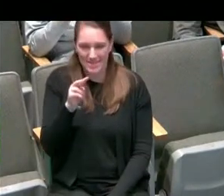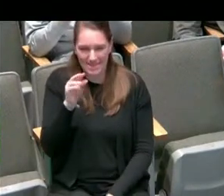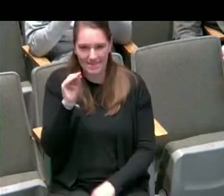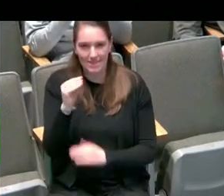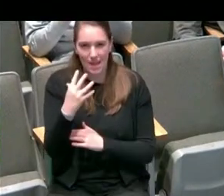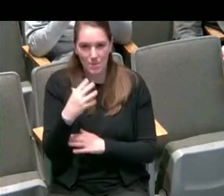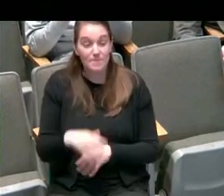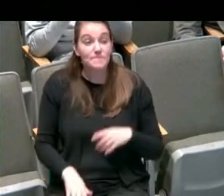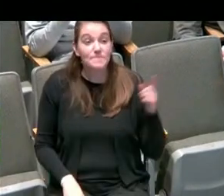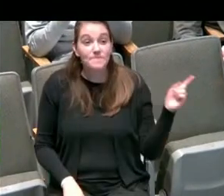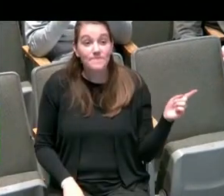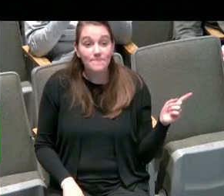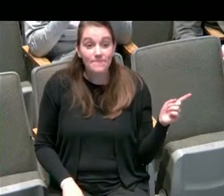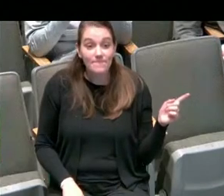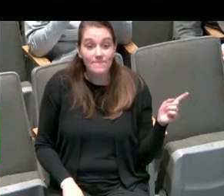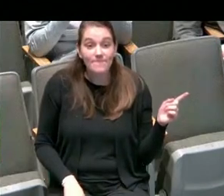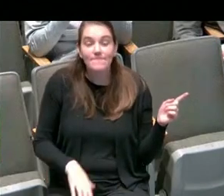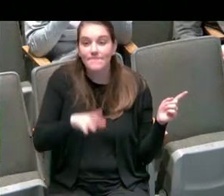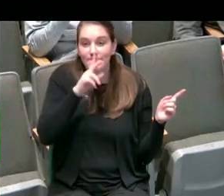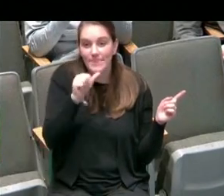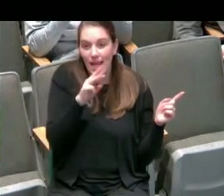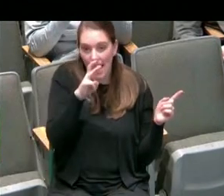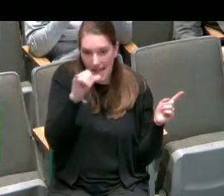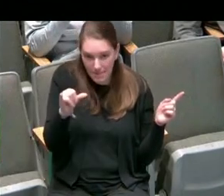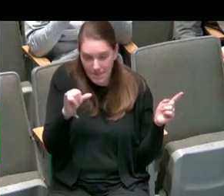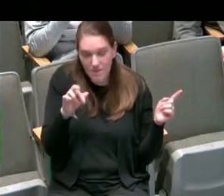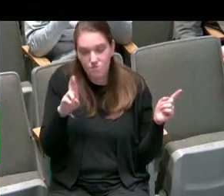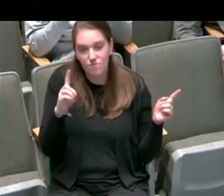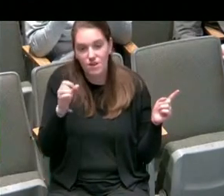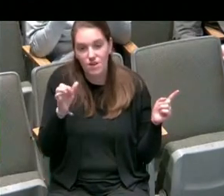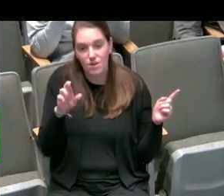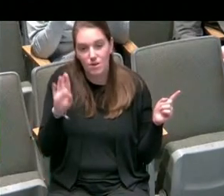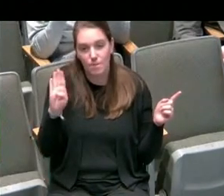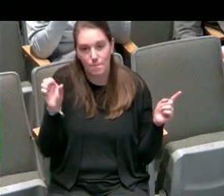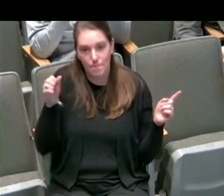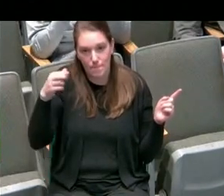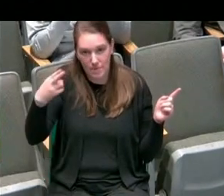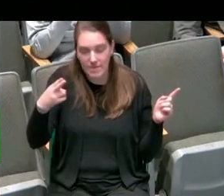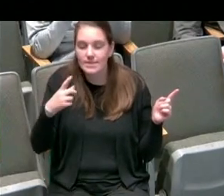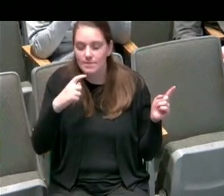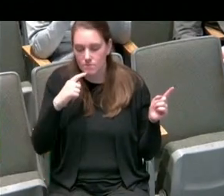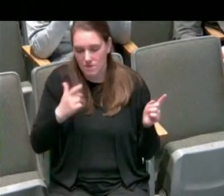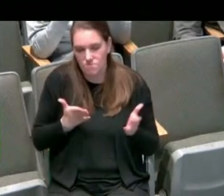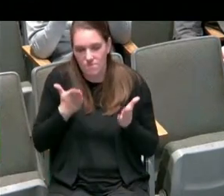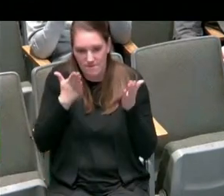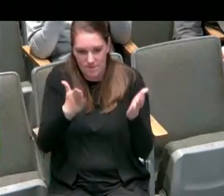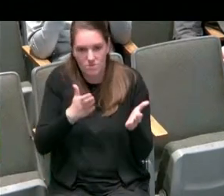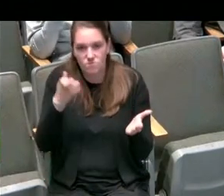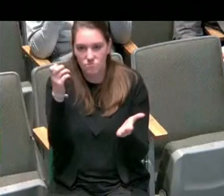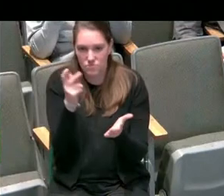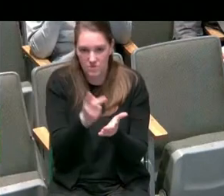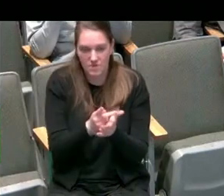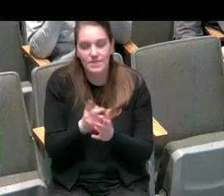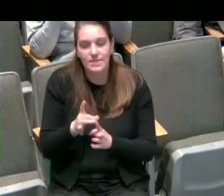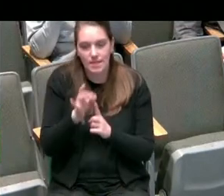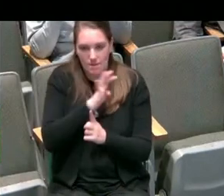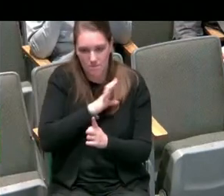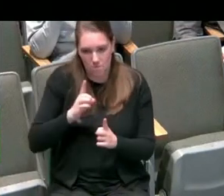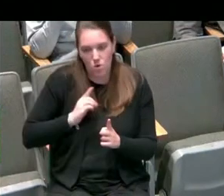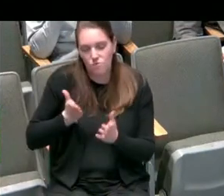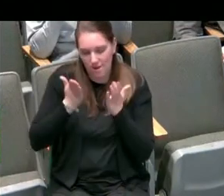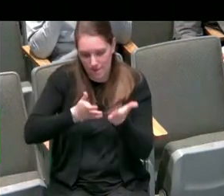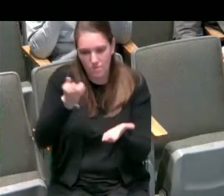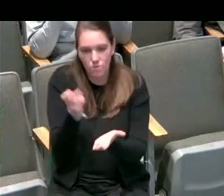uh the select board or Amy would or brush the sweat board moves the motion as written in the Motions document the select board recommends